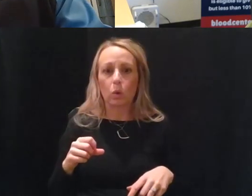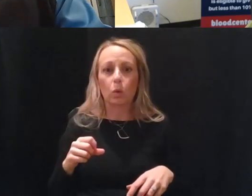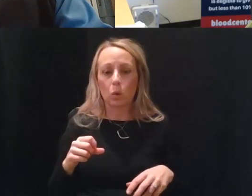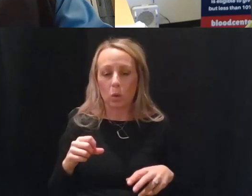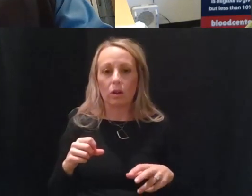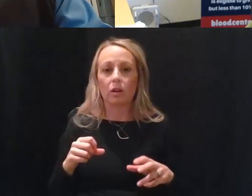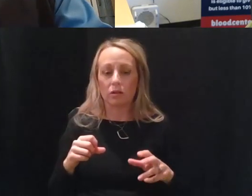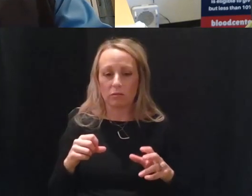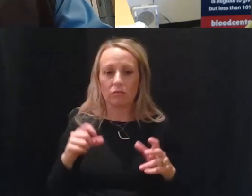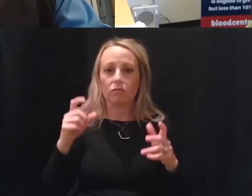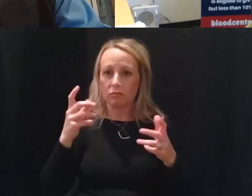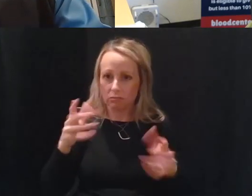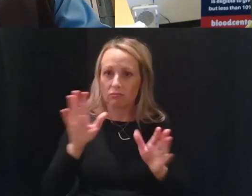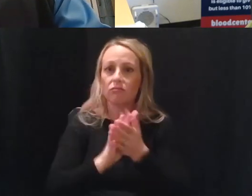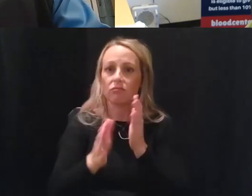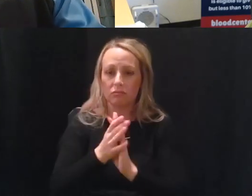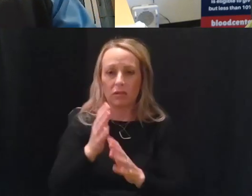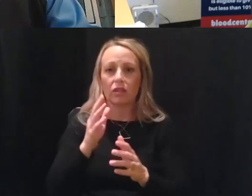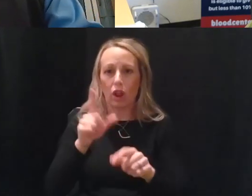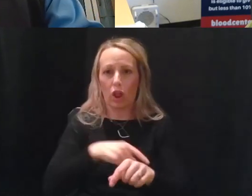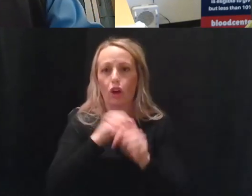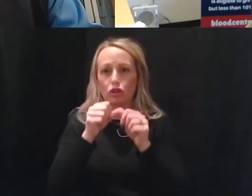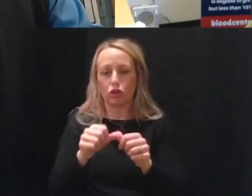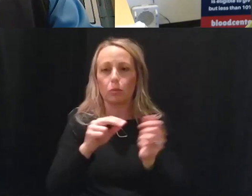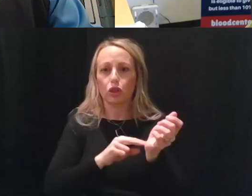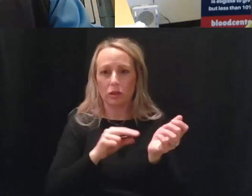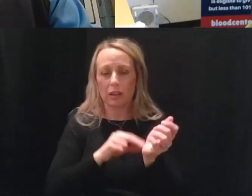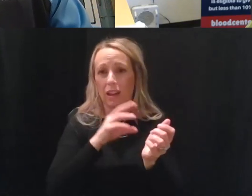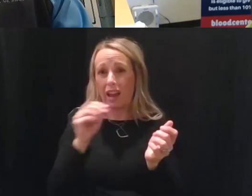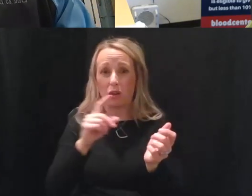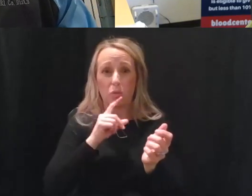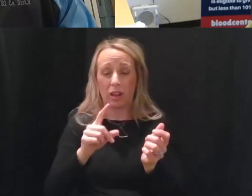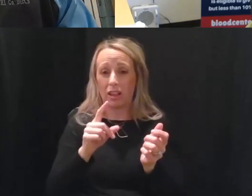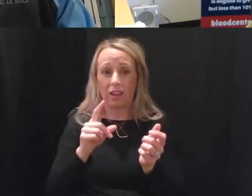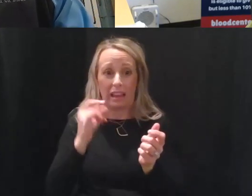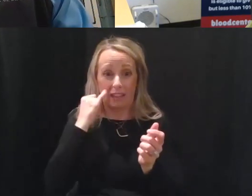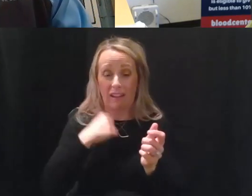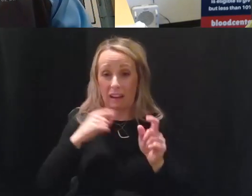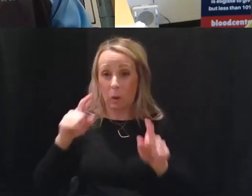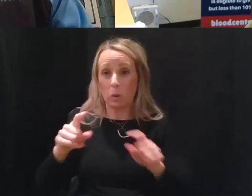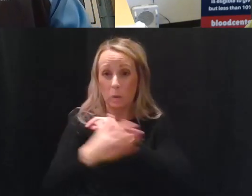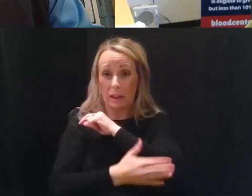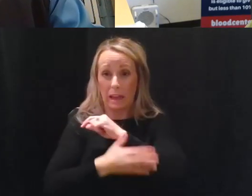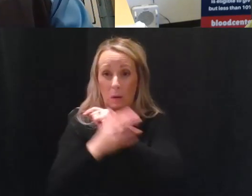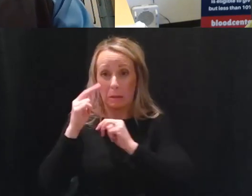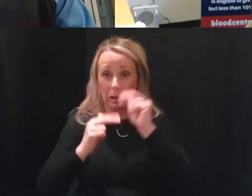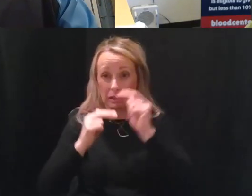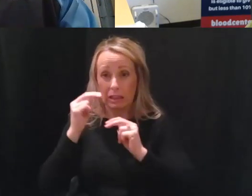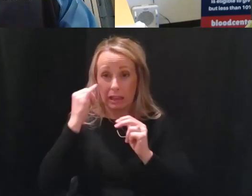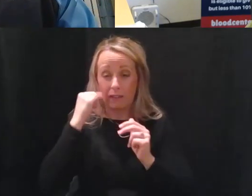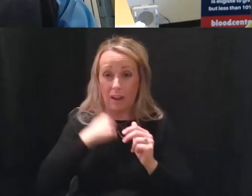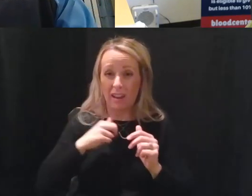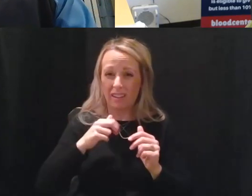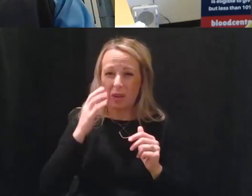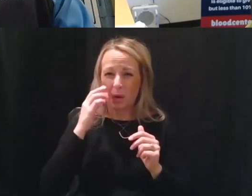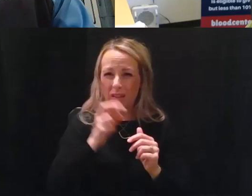nursing. The long-term effects for me are if I go to the county building and I walk up the steps, because I think the marble